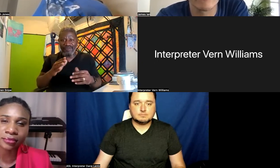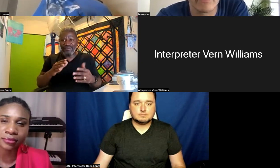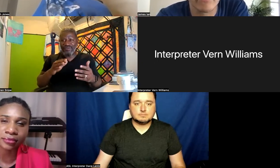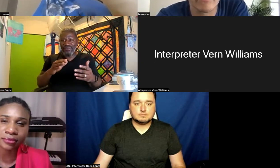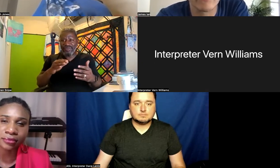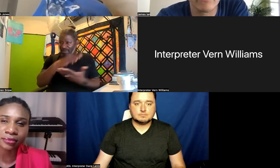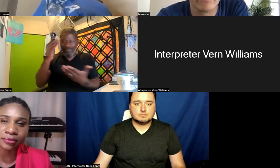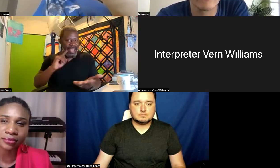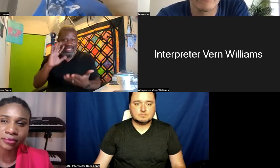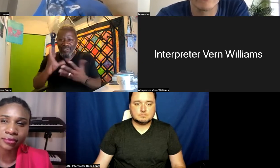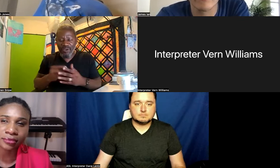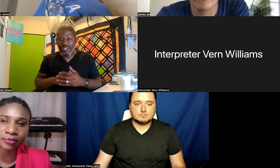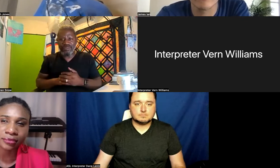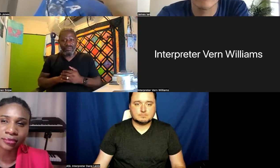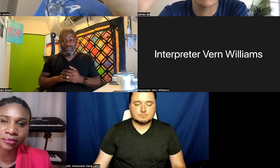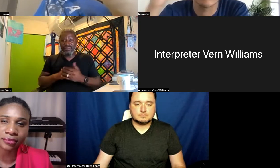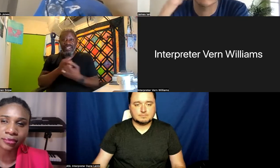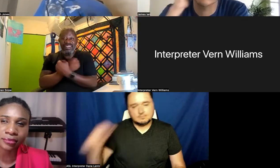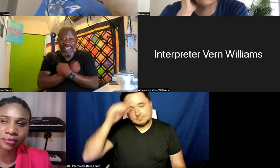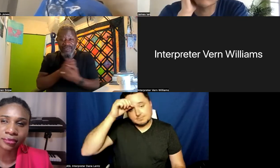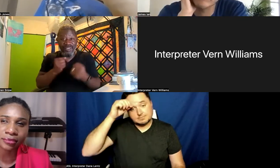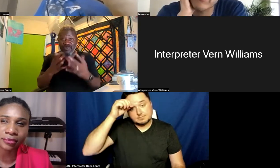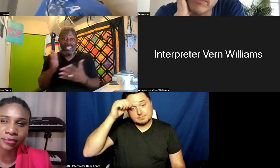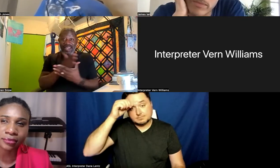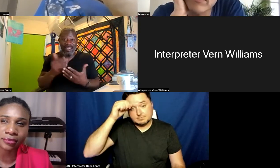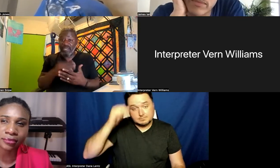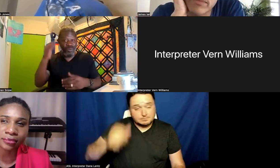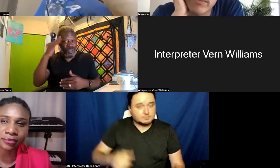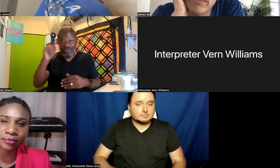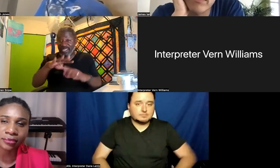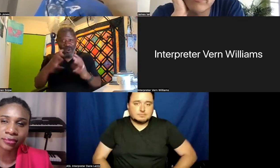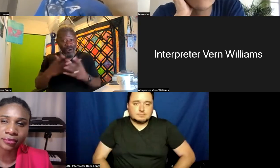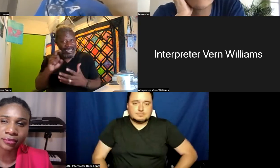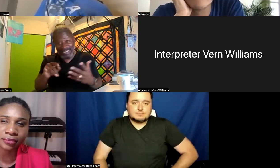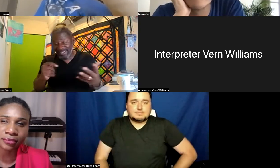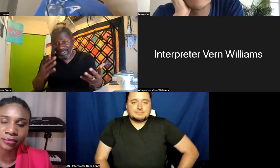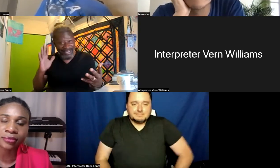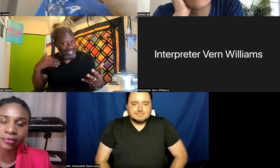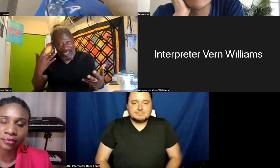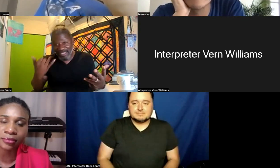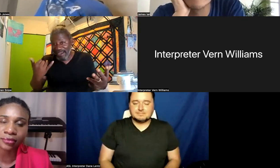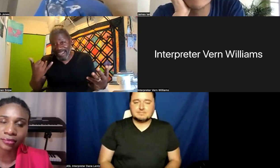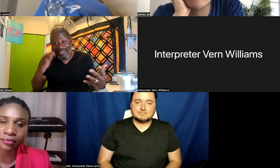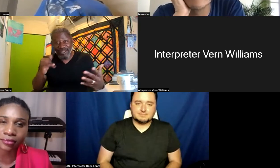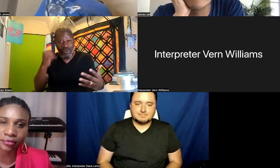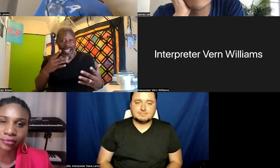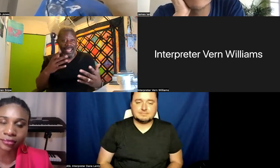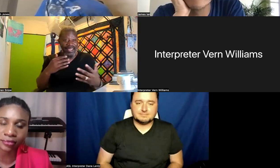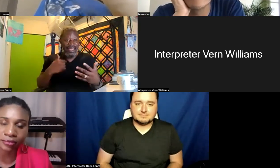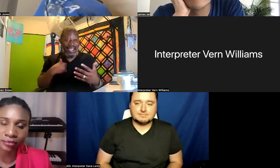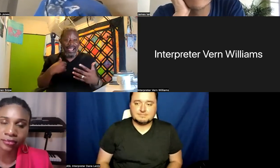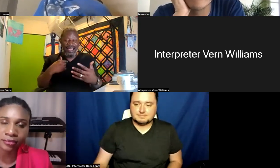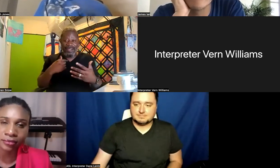explain Black deaf culture, love, spread that love, because we know this world needs it, because this is crazy right now. And this is